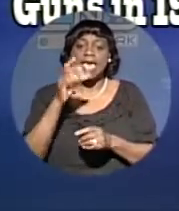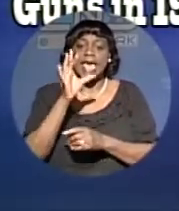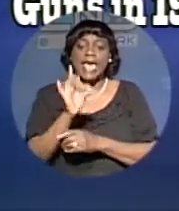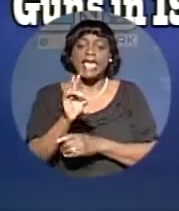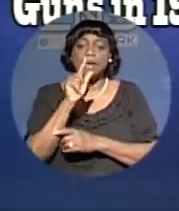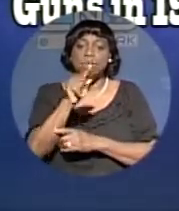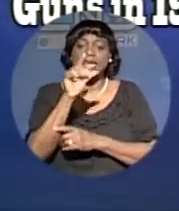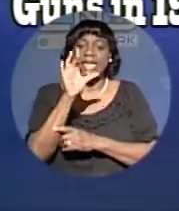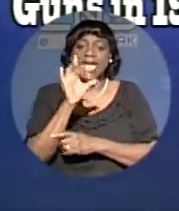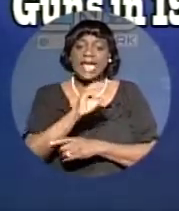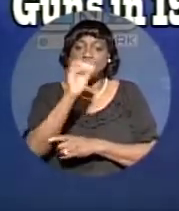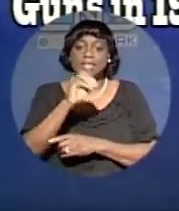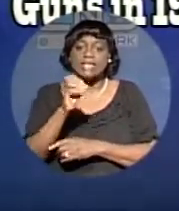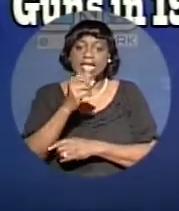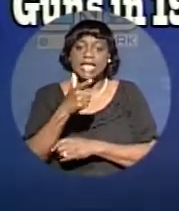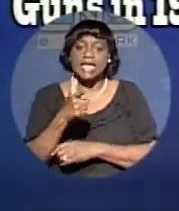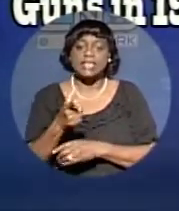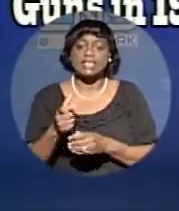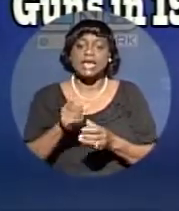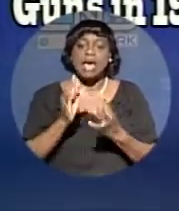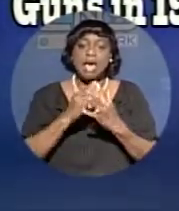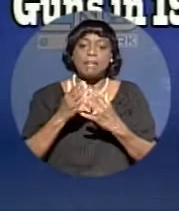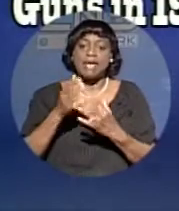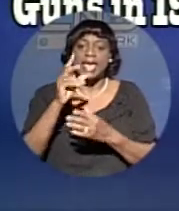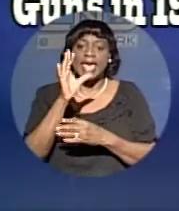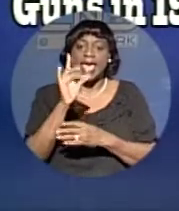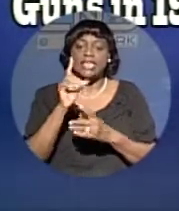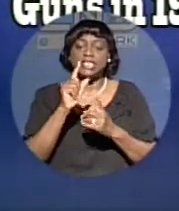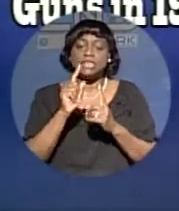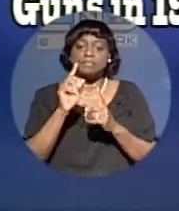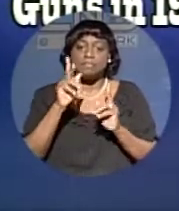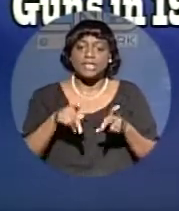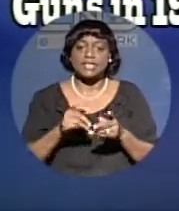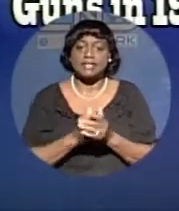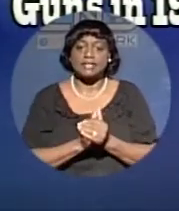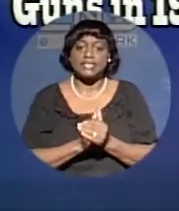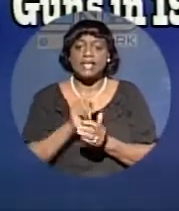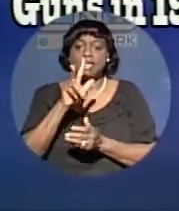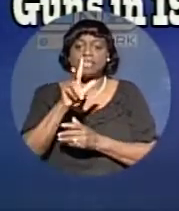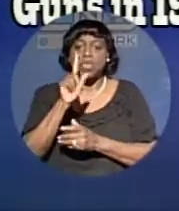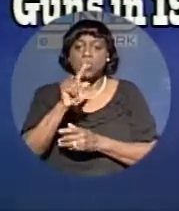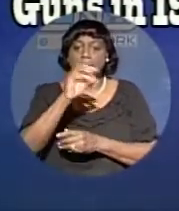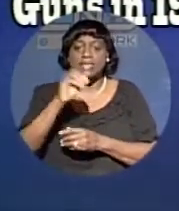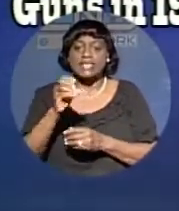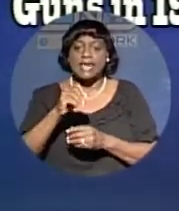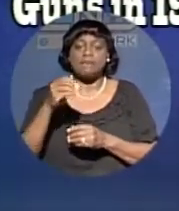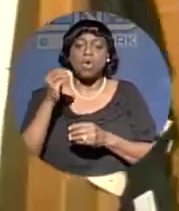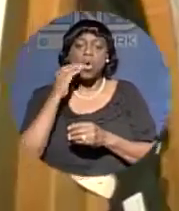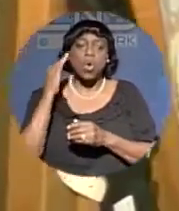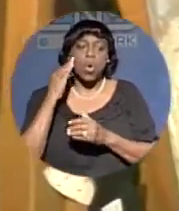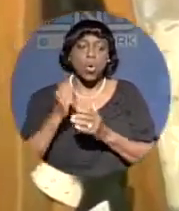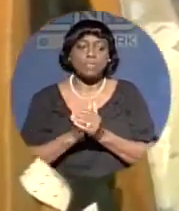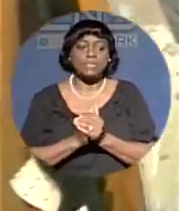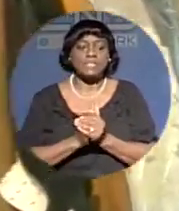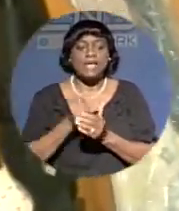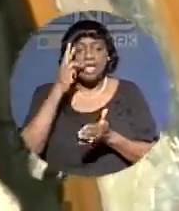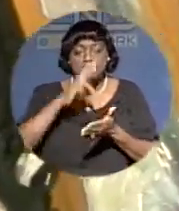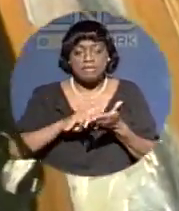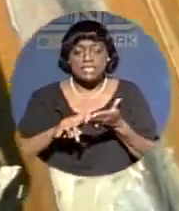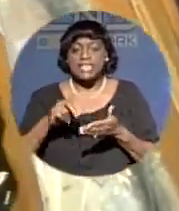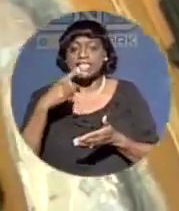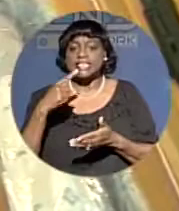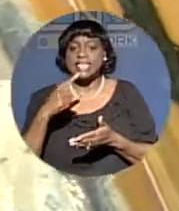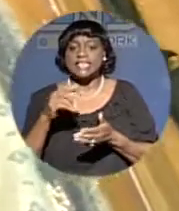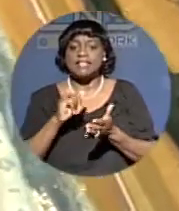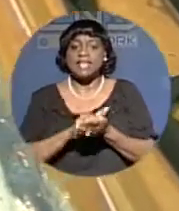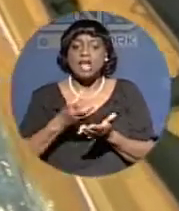per 100 persons, with guns found between 19% and 31% of households. The research indicated that